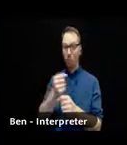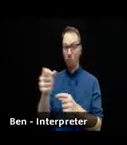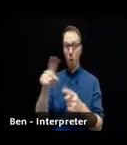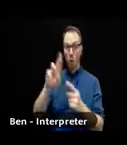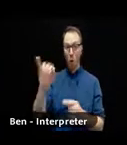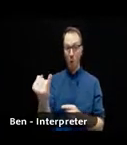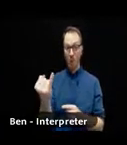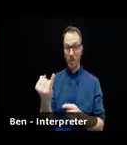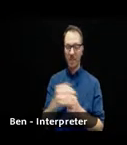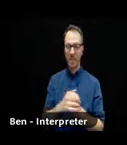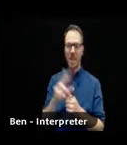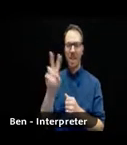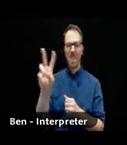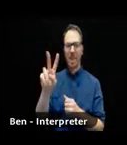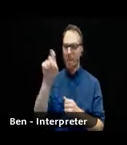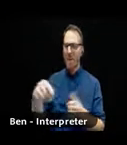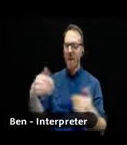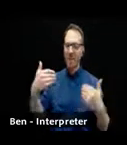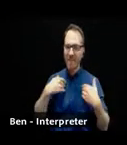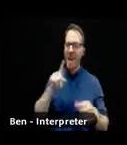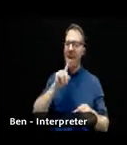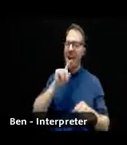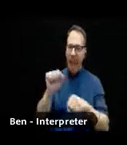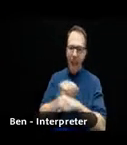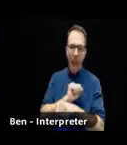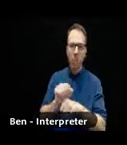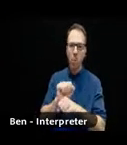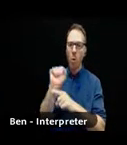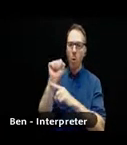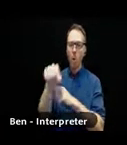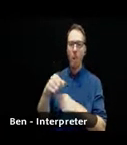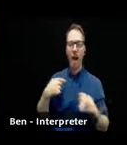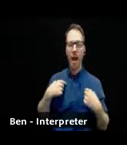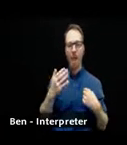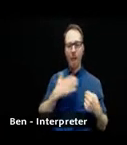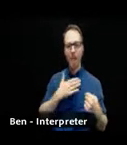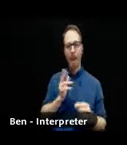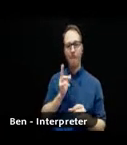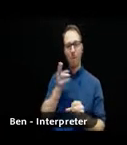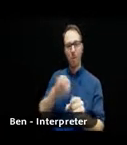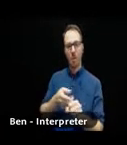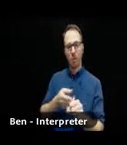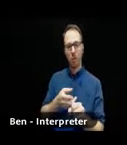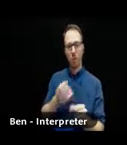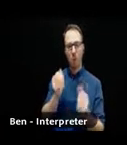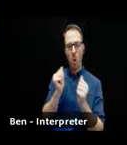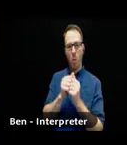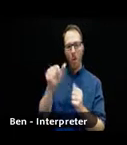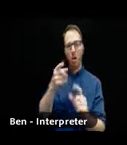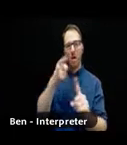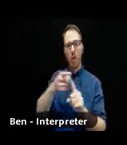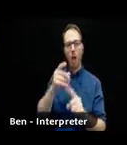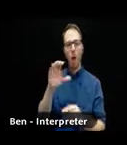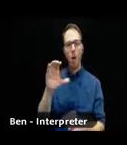that, victims just have to have an absolute override about their participation in with these particular crimes.